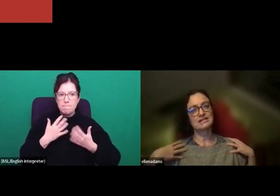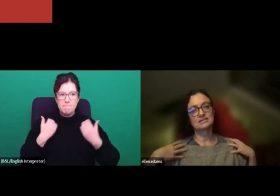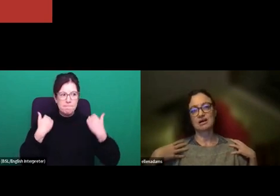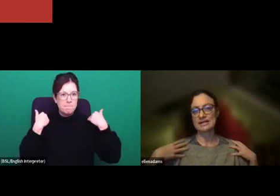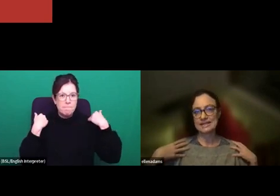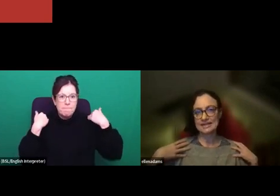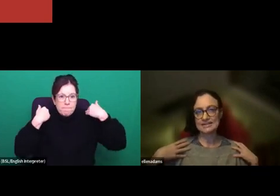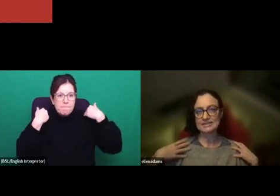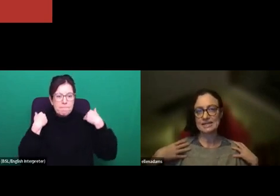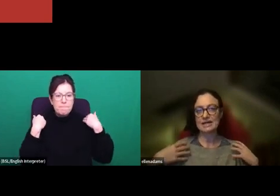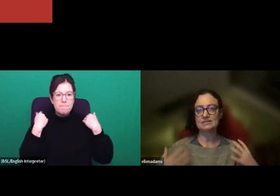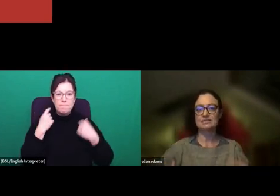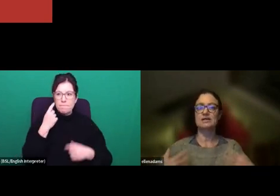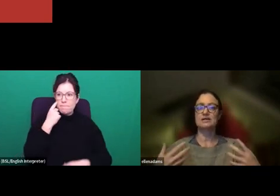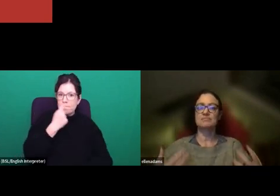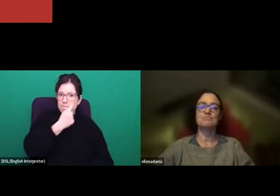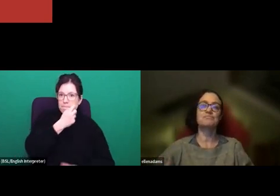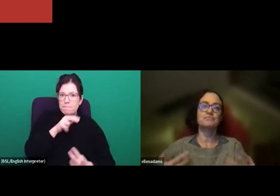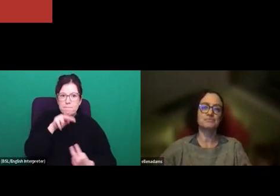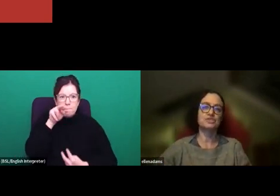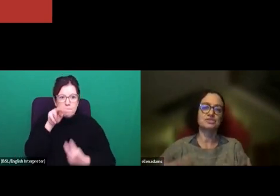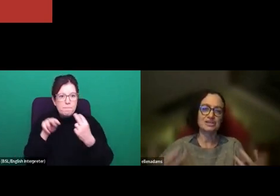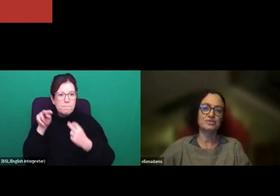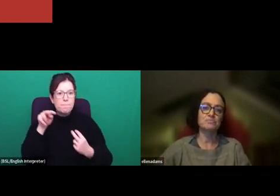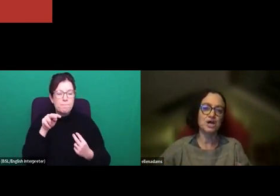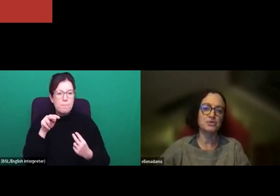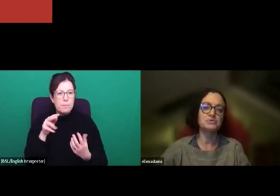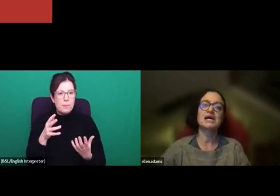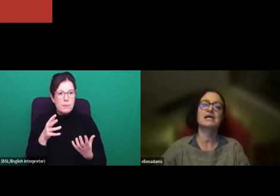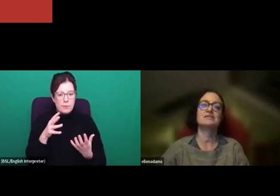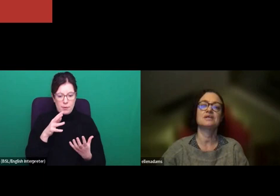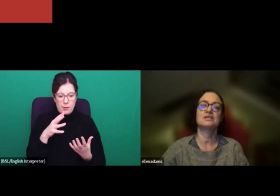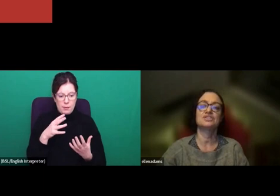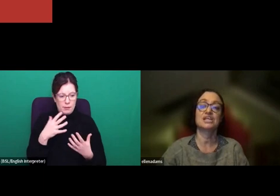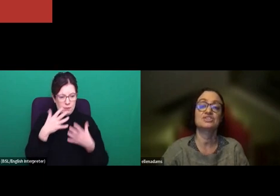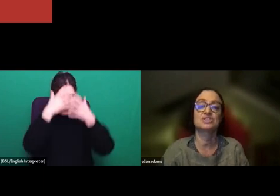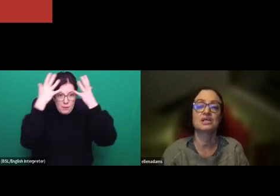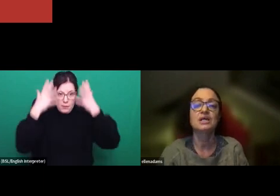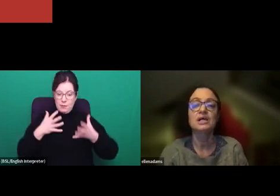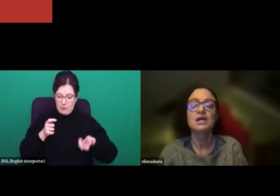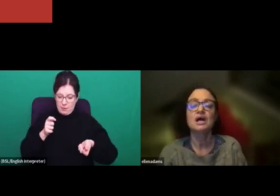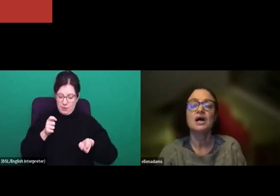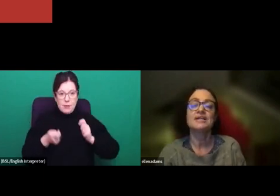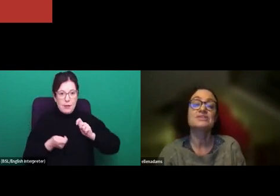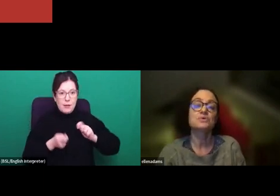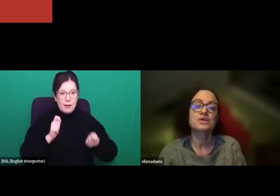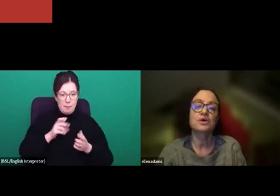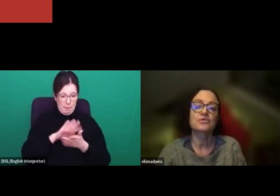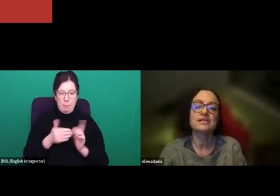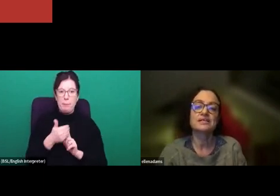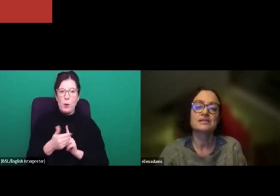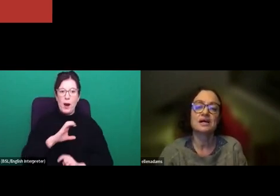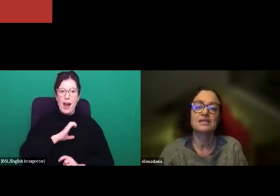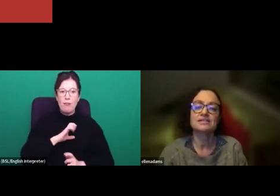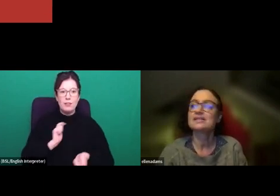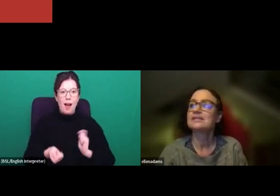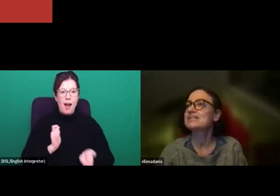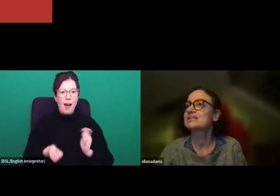posture and eye gaze and just general pose and gesture. And it's also got